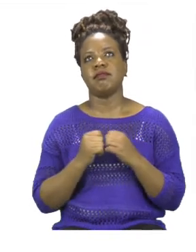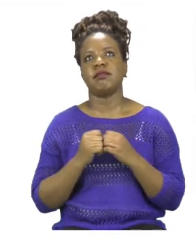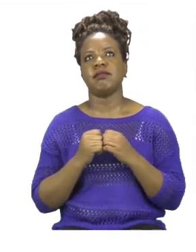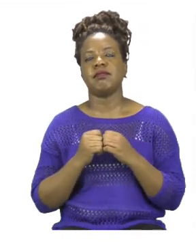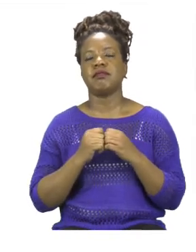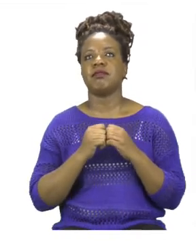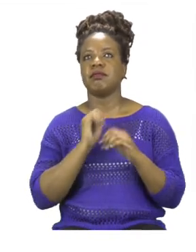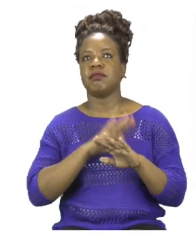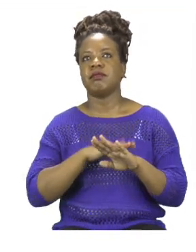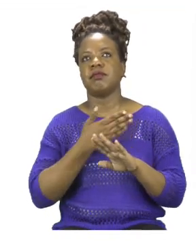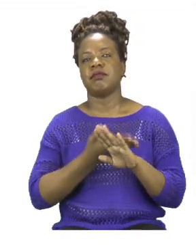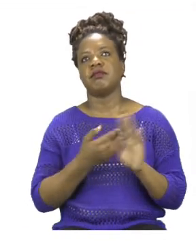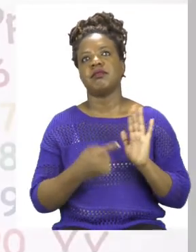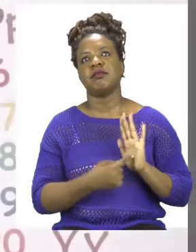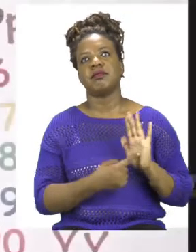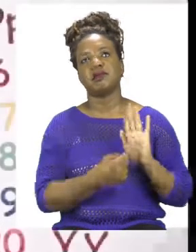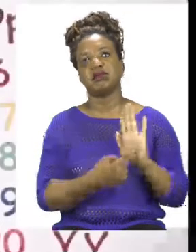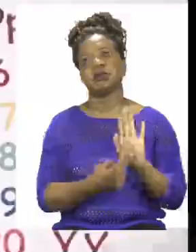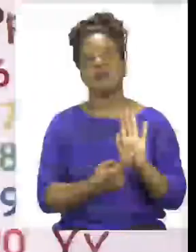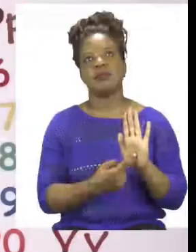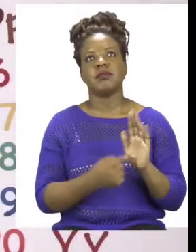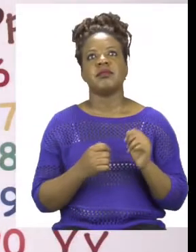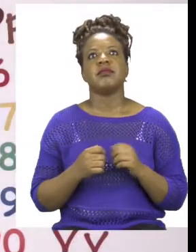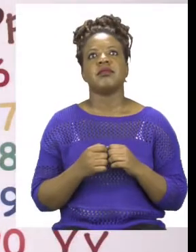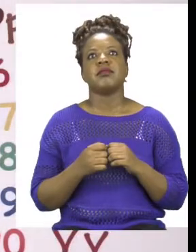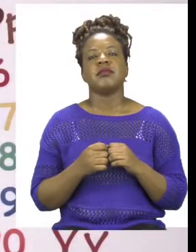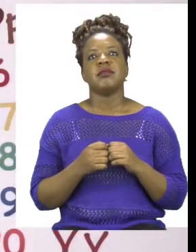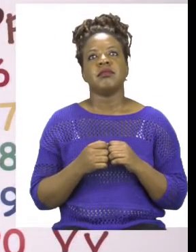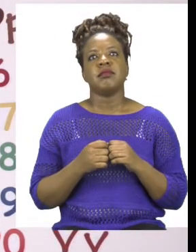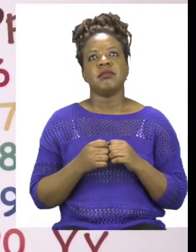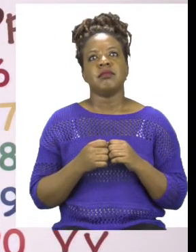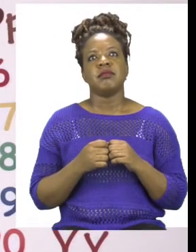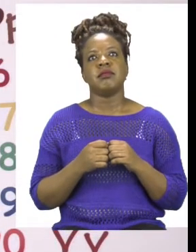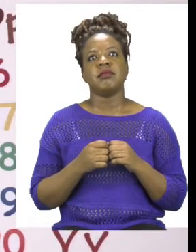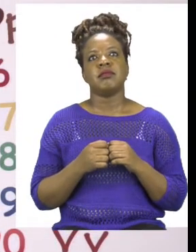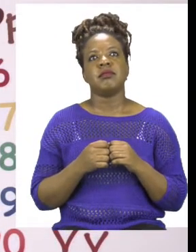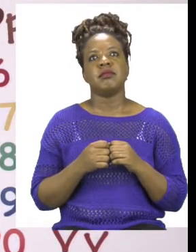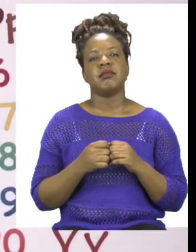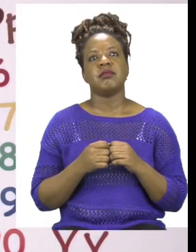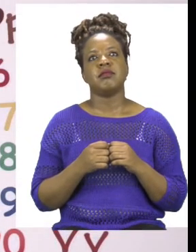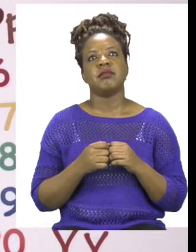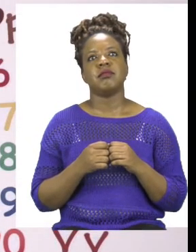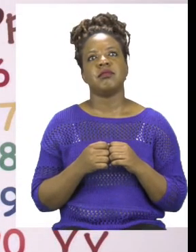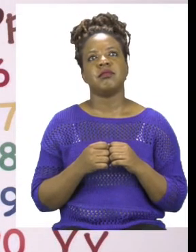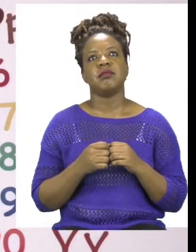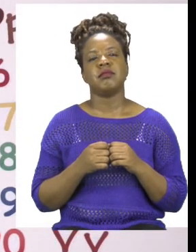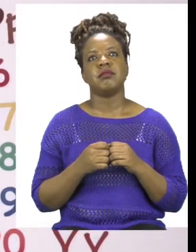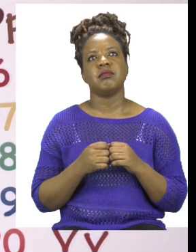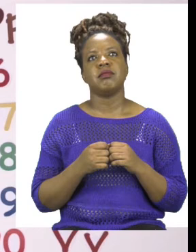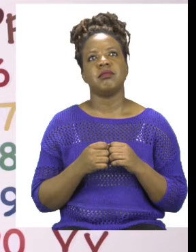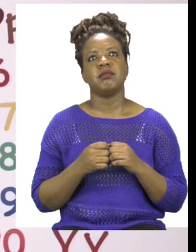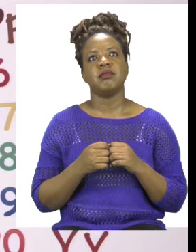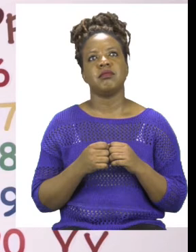board. Now, we can tell, or every time that we have a lesson, we know that we're supposed to